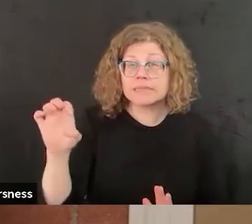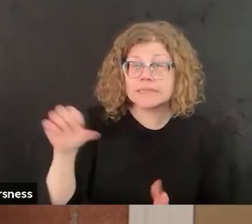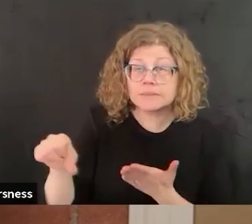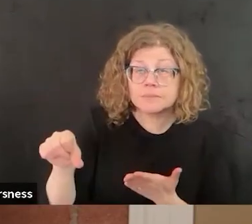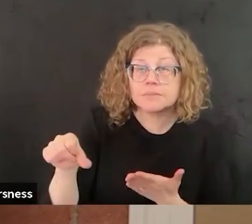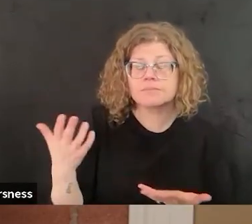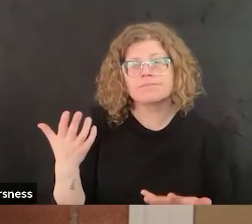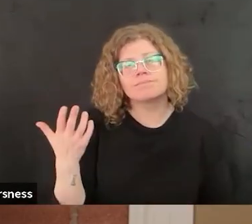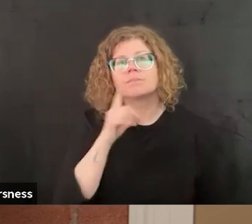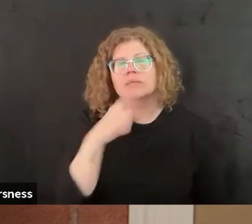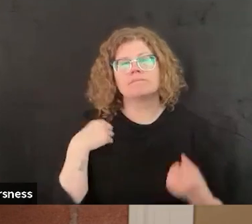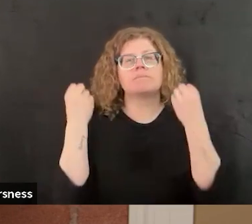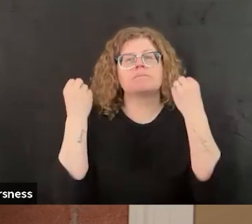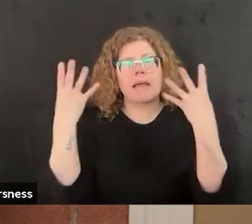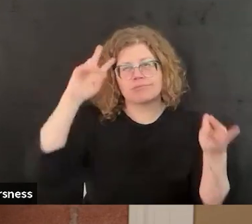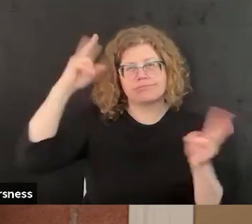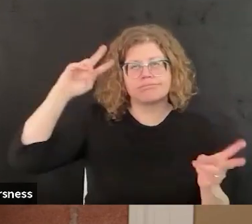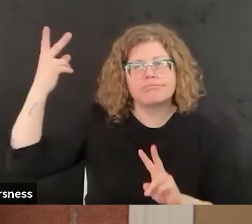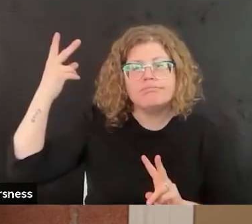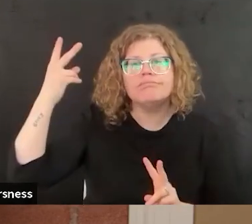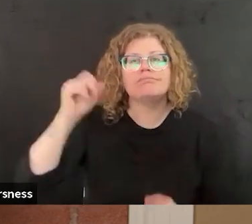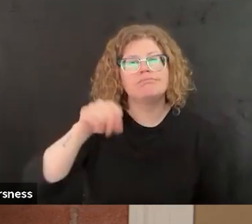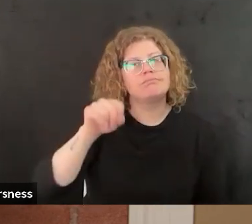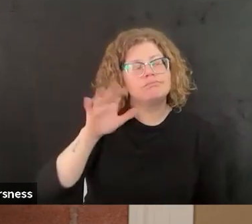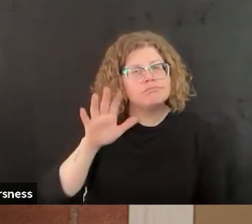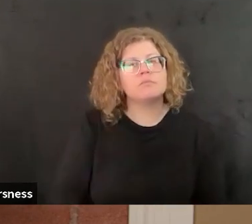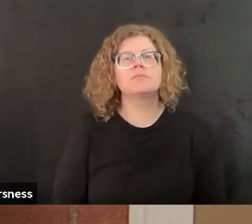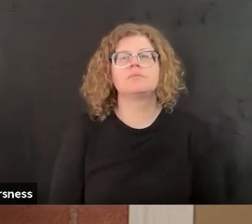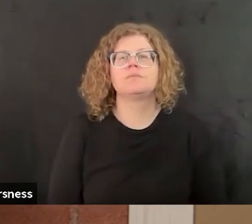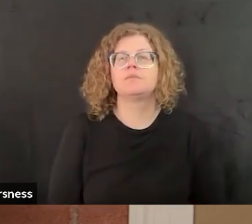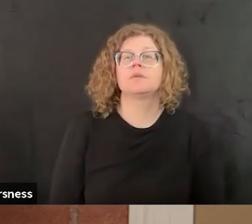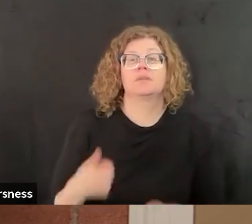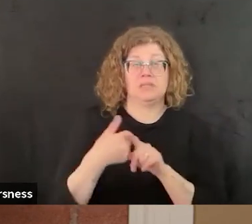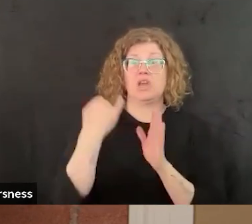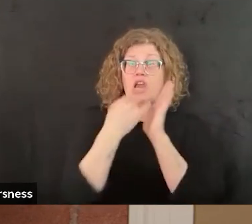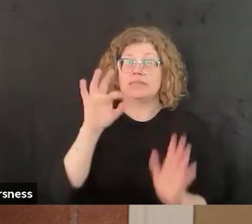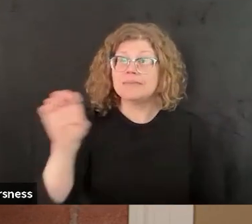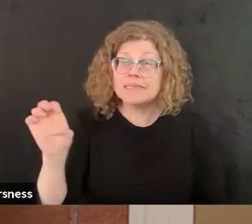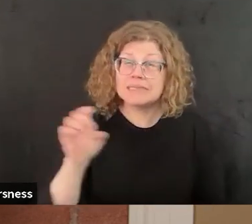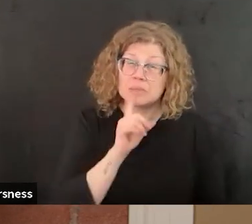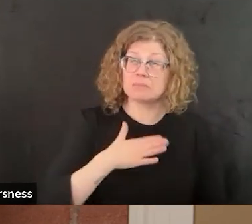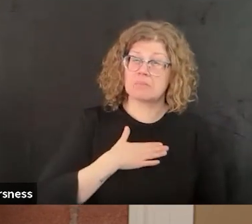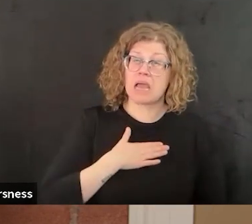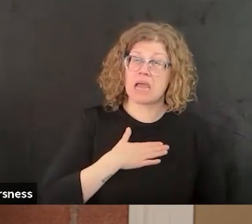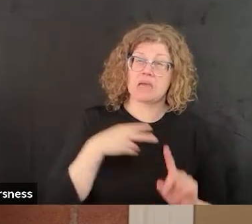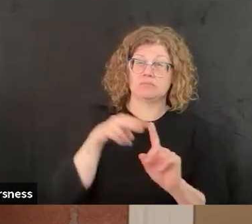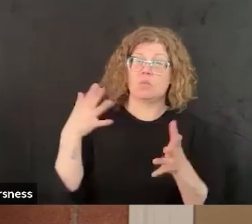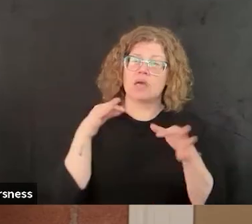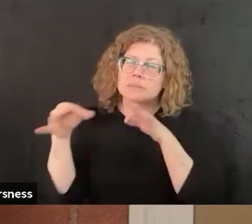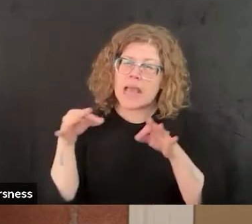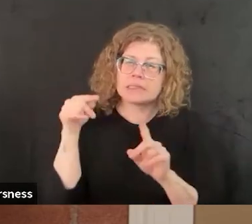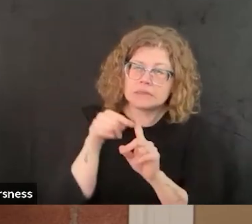Artist fees are an often misunderstood category of the artist budget. So the artist fees, I always like to say,